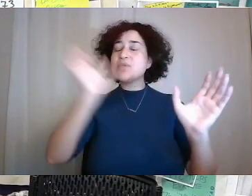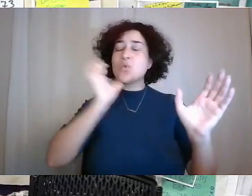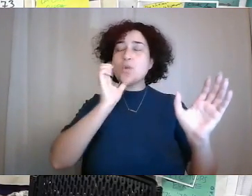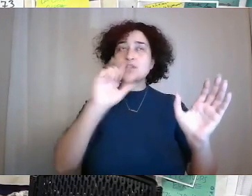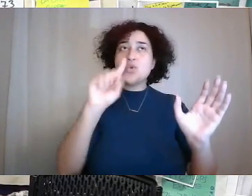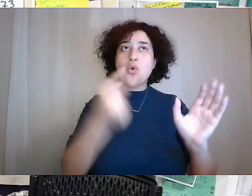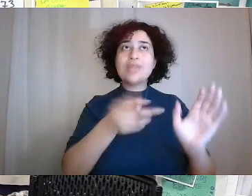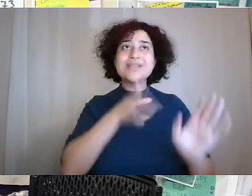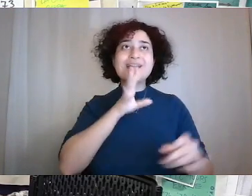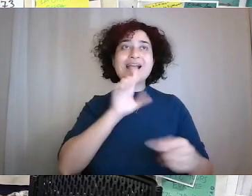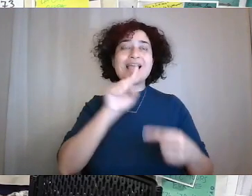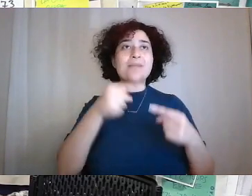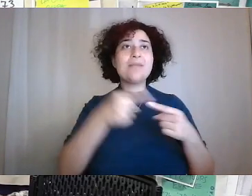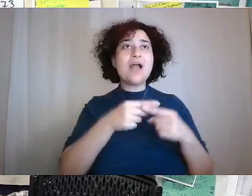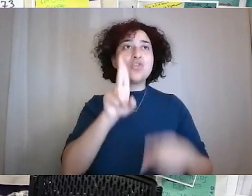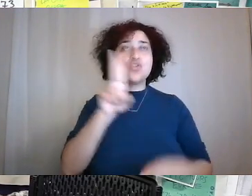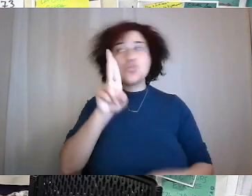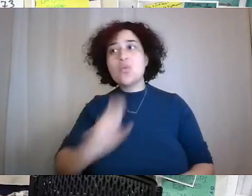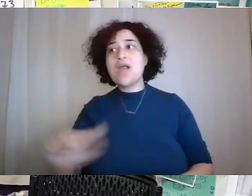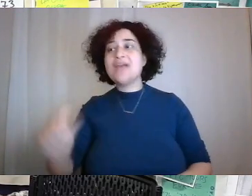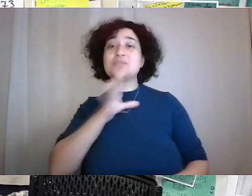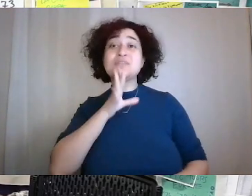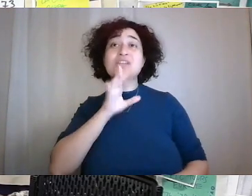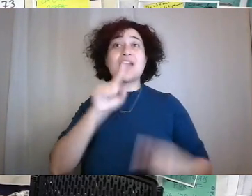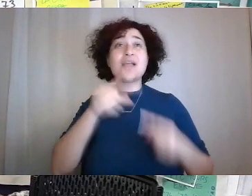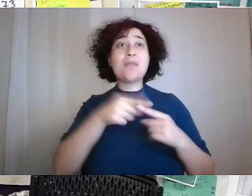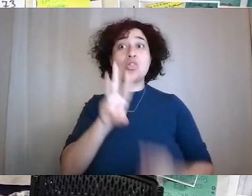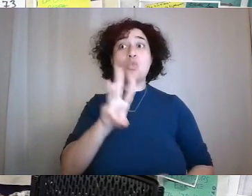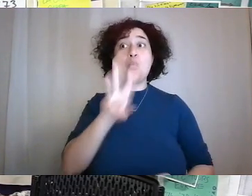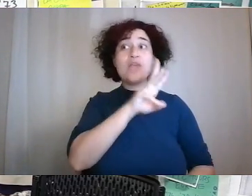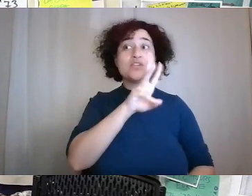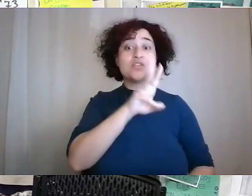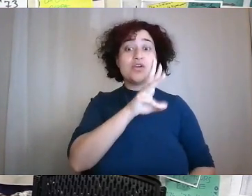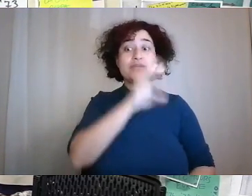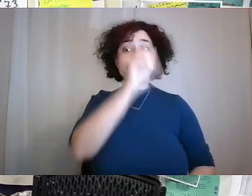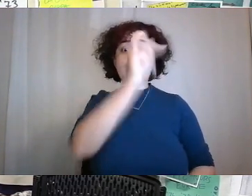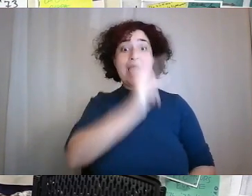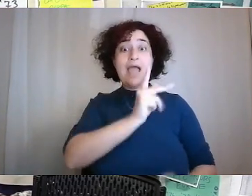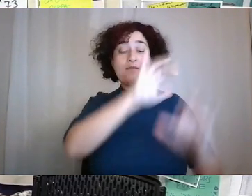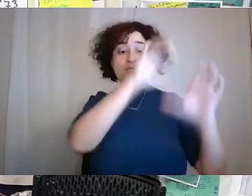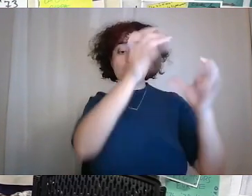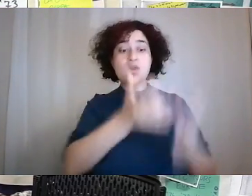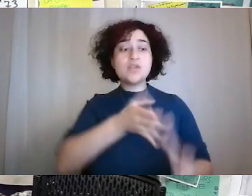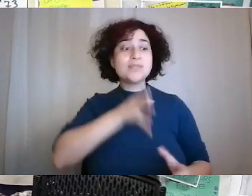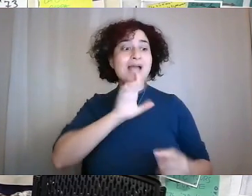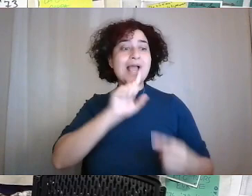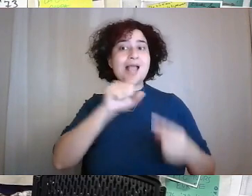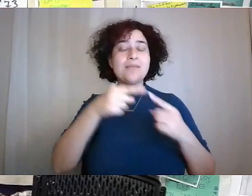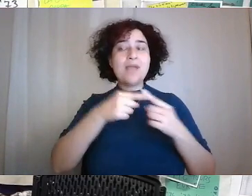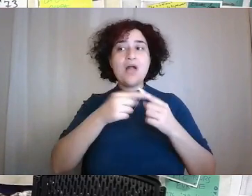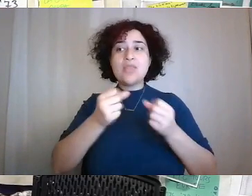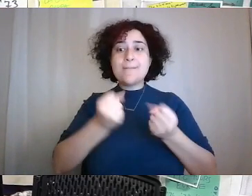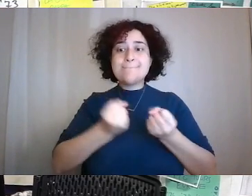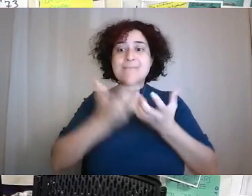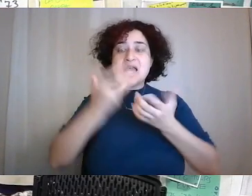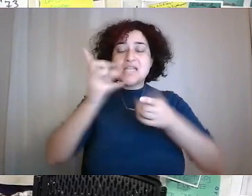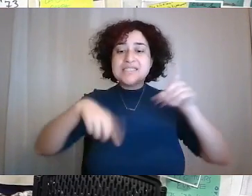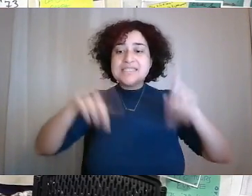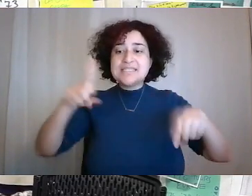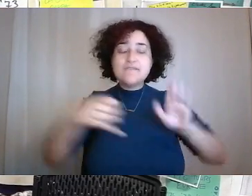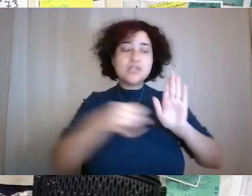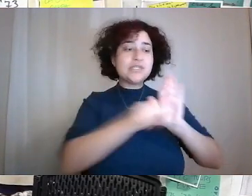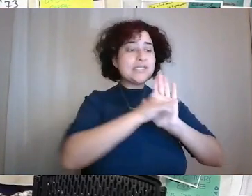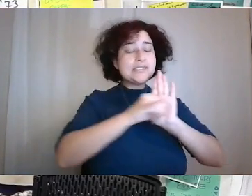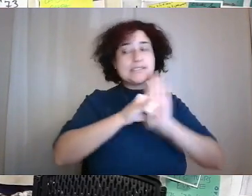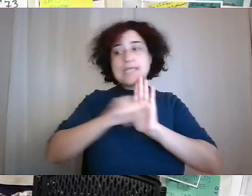Western Hemisphere. He was talking about the plurality of our identities and our experiences and our cultural